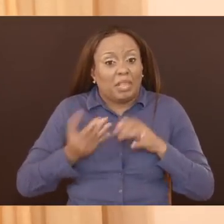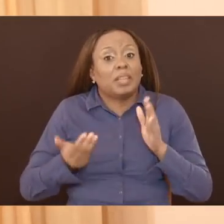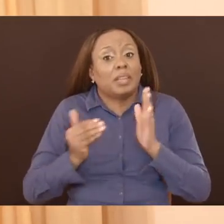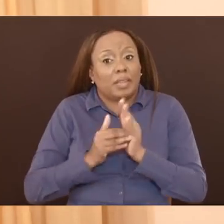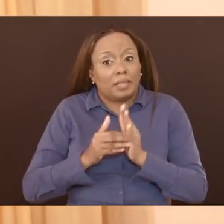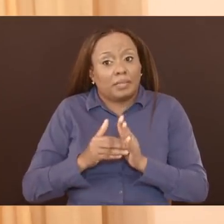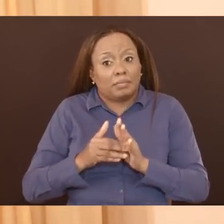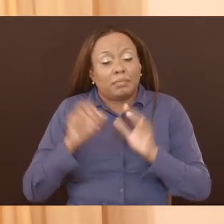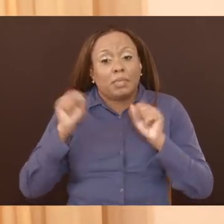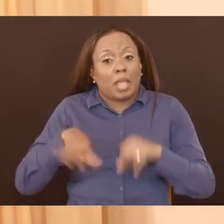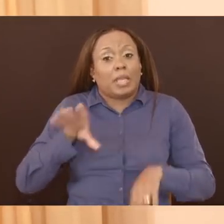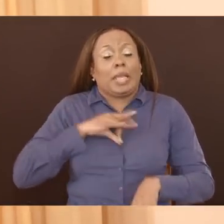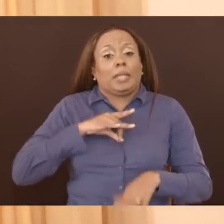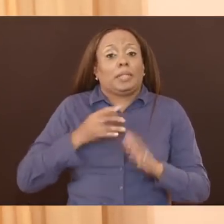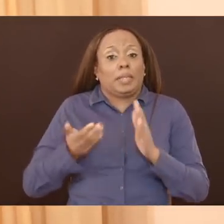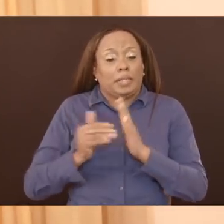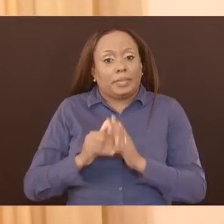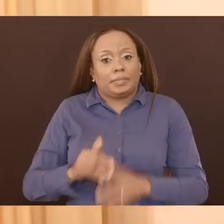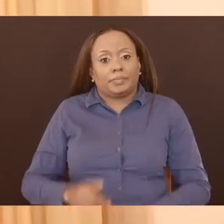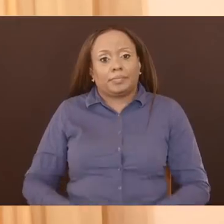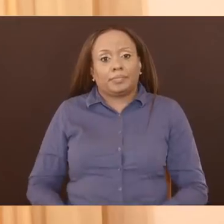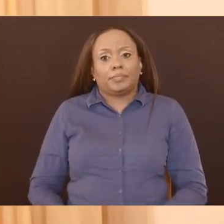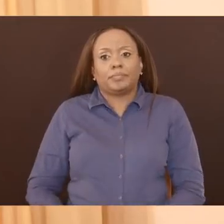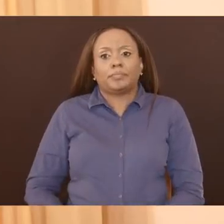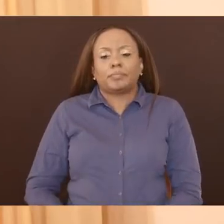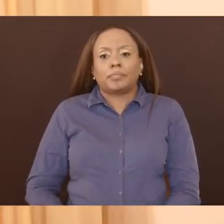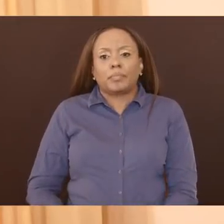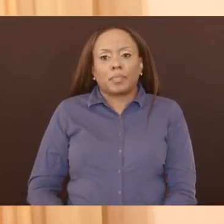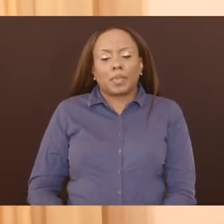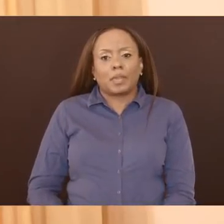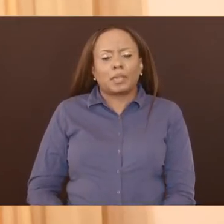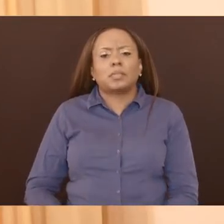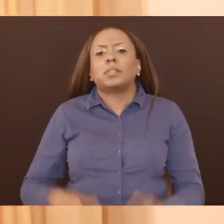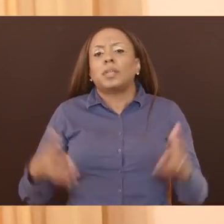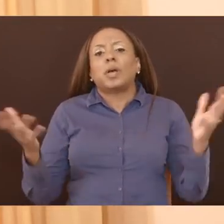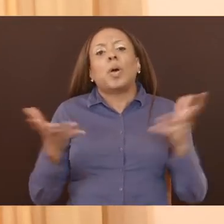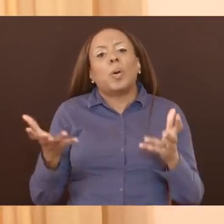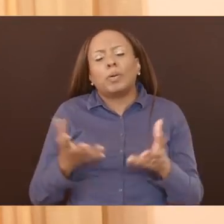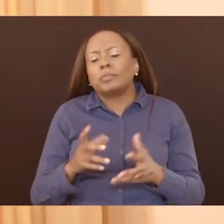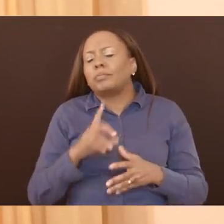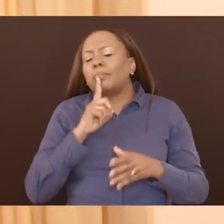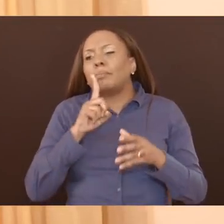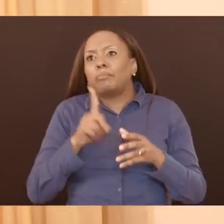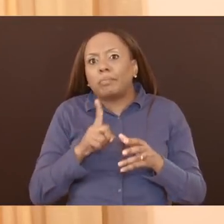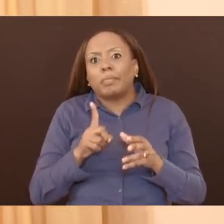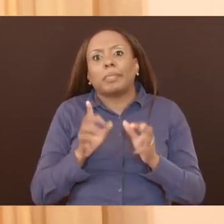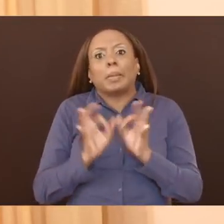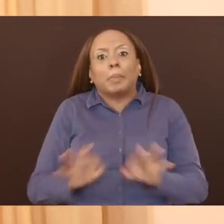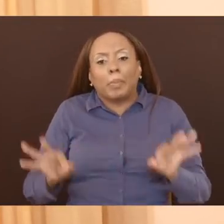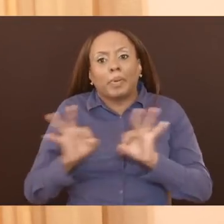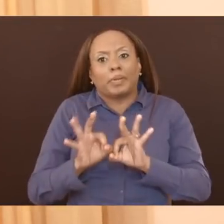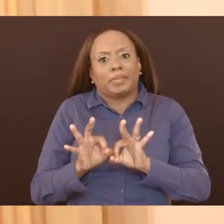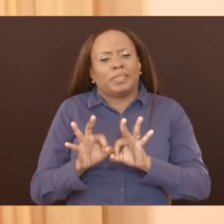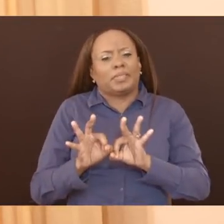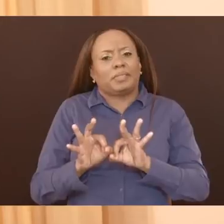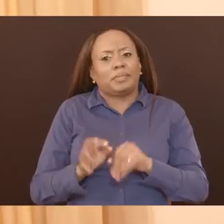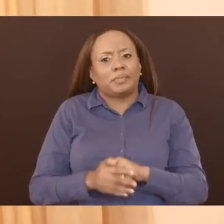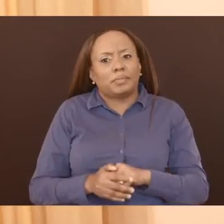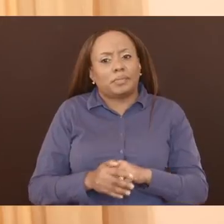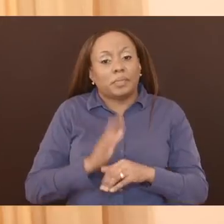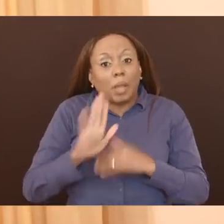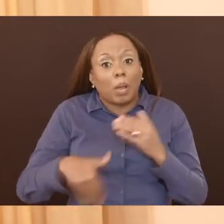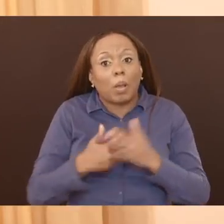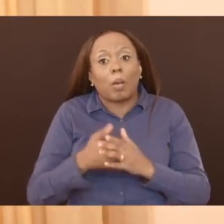can get COVID again. So what is the simple message, my friends, that we need each of us to reach